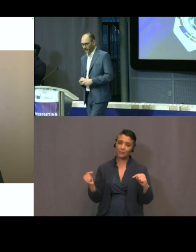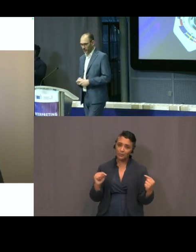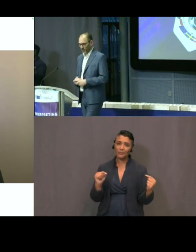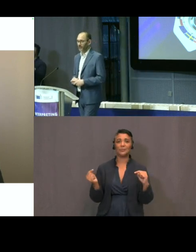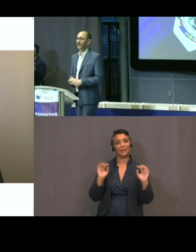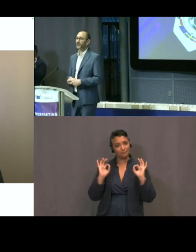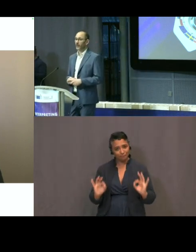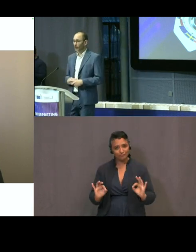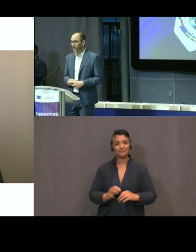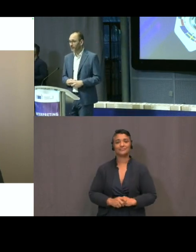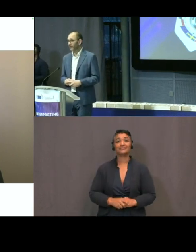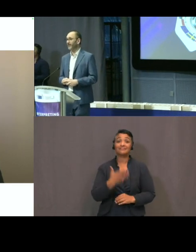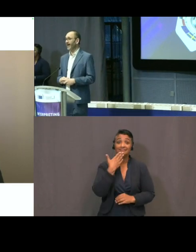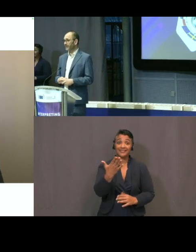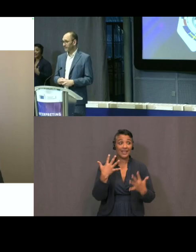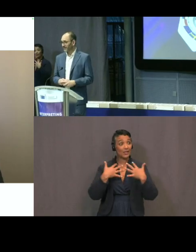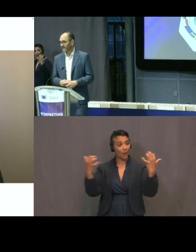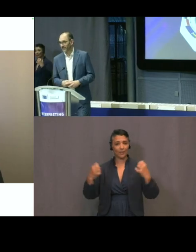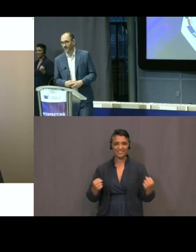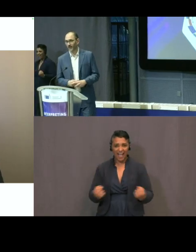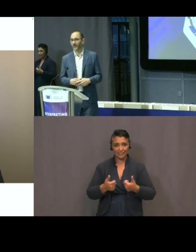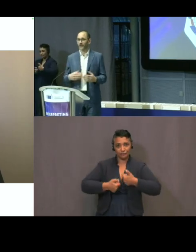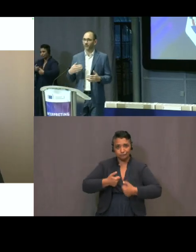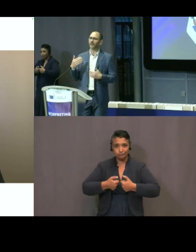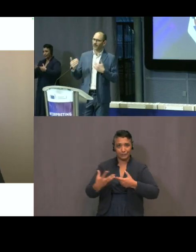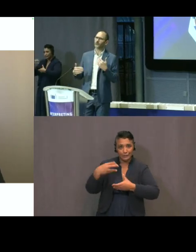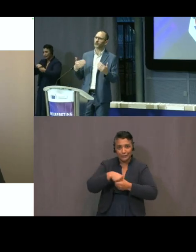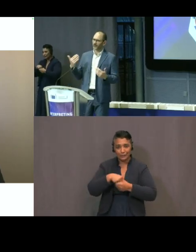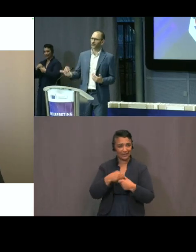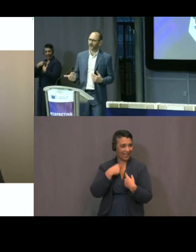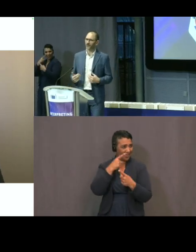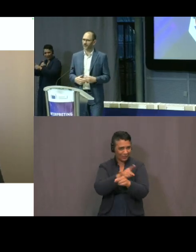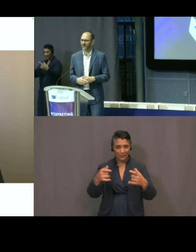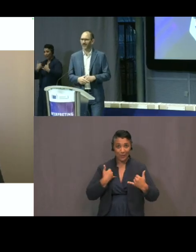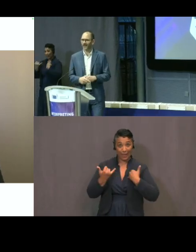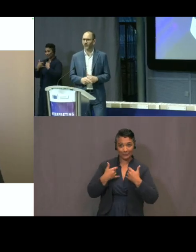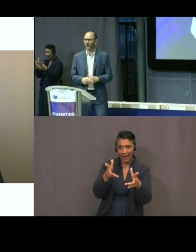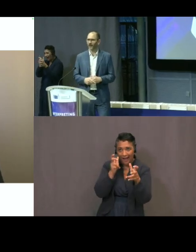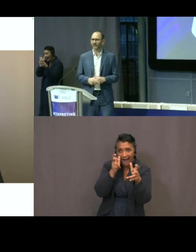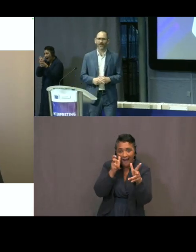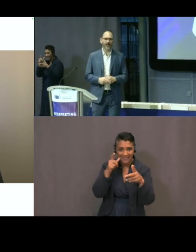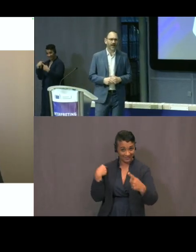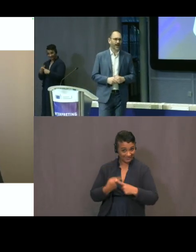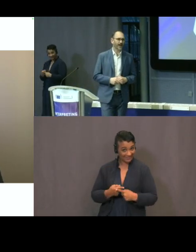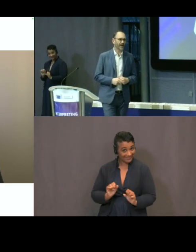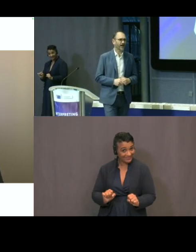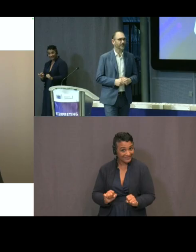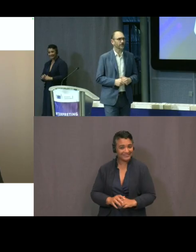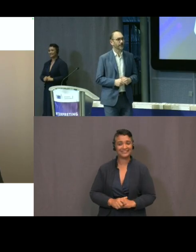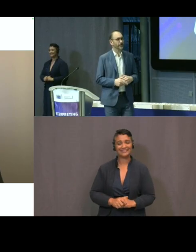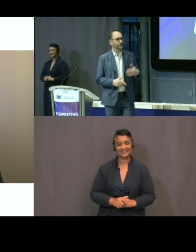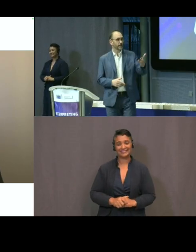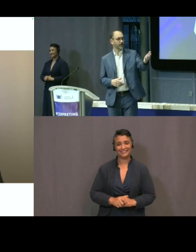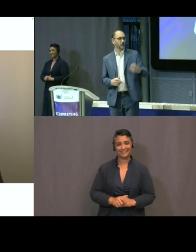like to thank the audience for a very active participation. I think you enjoyed this one particularly so far. And I